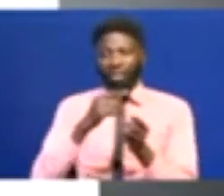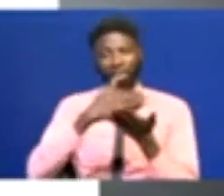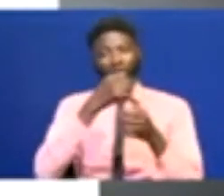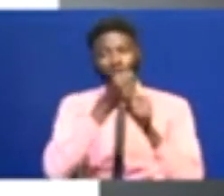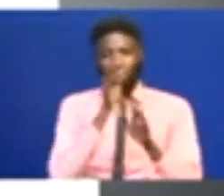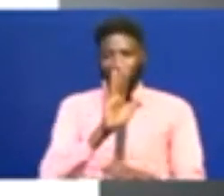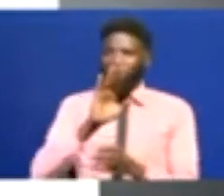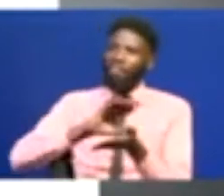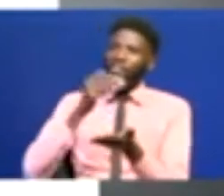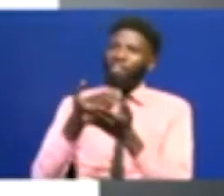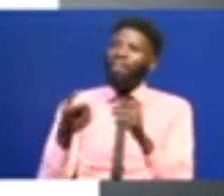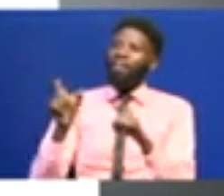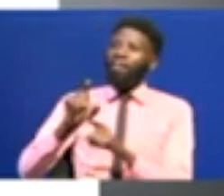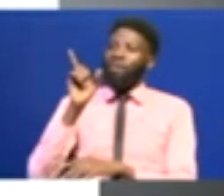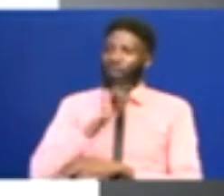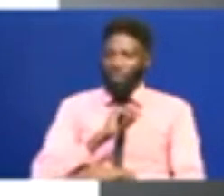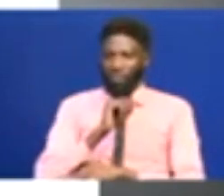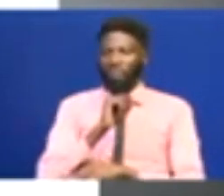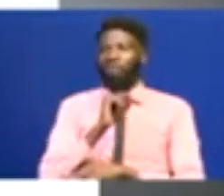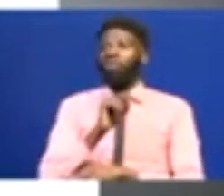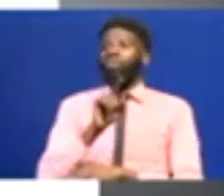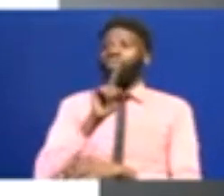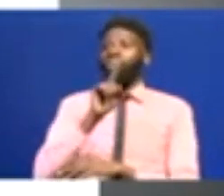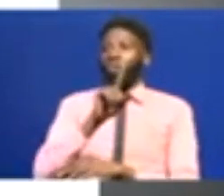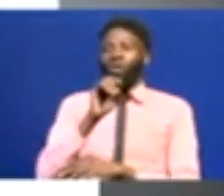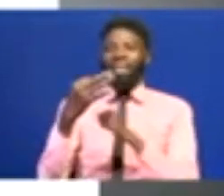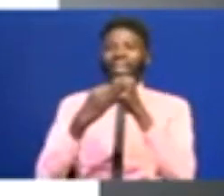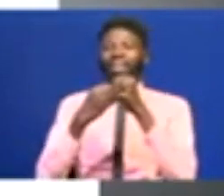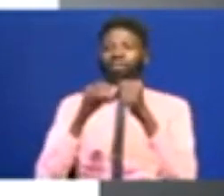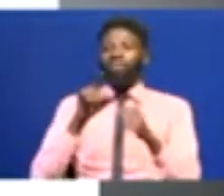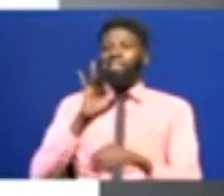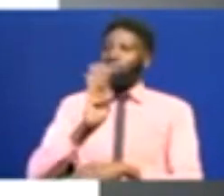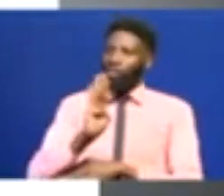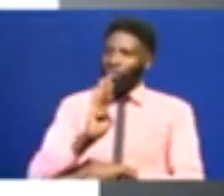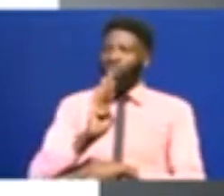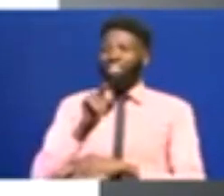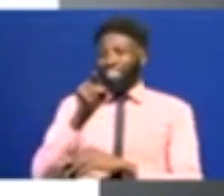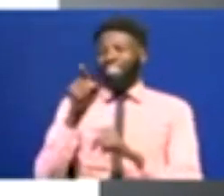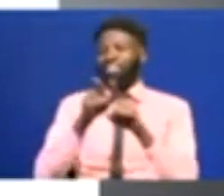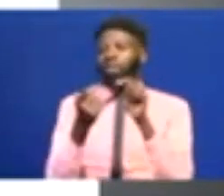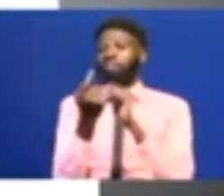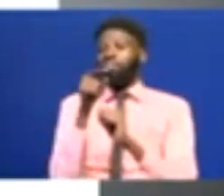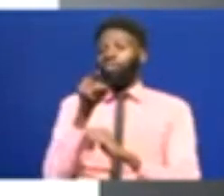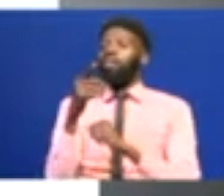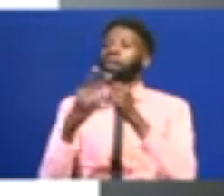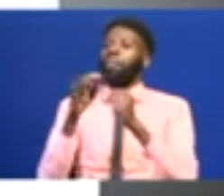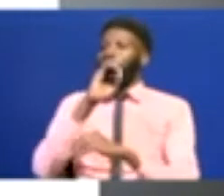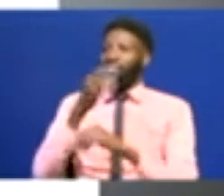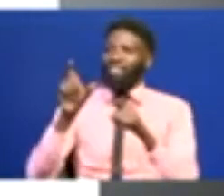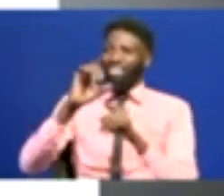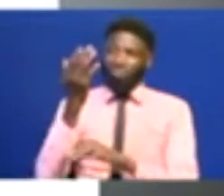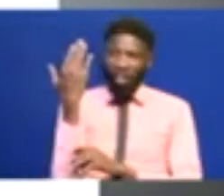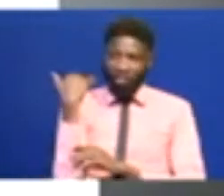shareholders' funds have grown to 108.3 billion shillings, an 11.9% increase from 96.7